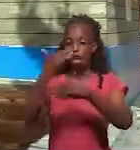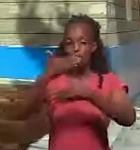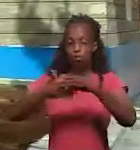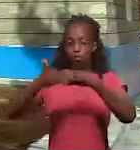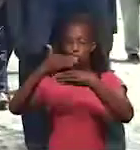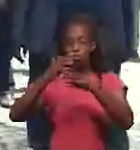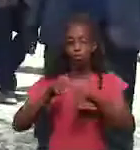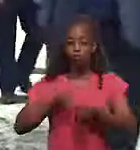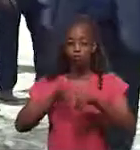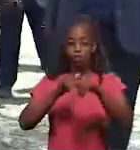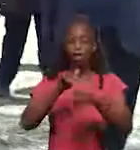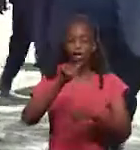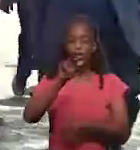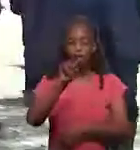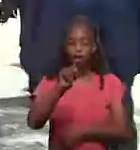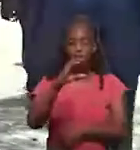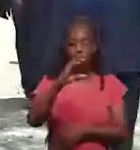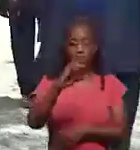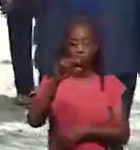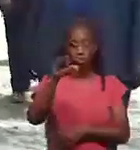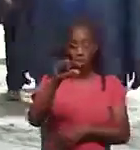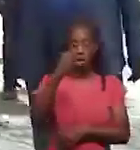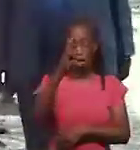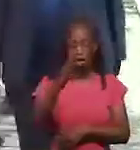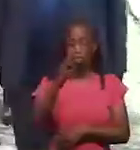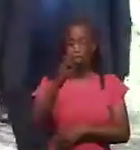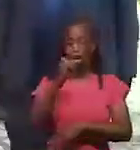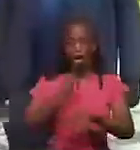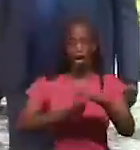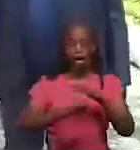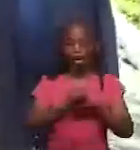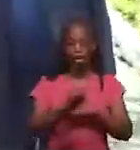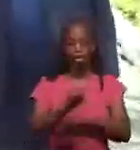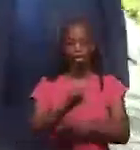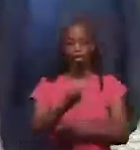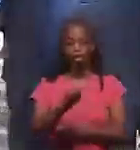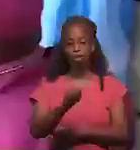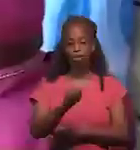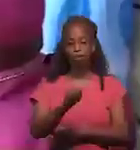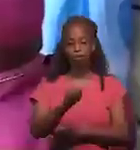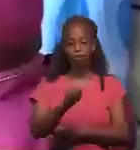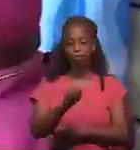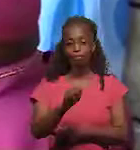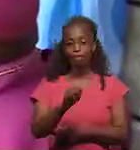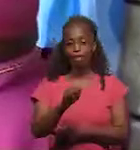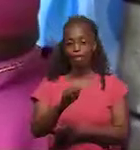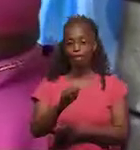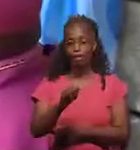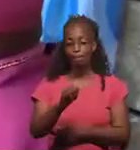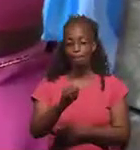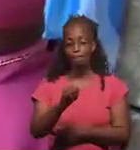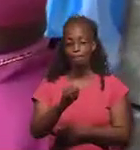hazina ya kitaifa ya NGCDF, chini ya uongozi wa mbunge wa eneo hilo Erastus Kivasu. And is